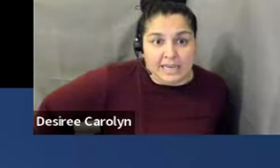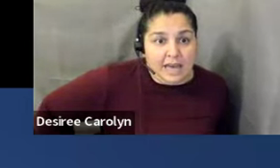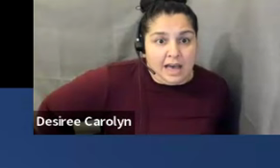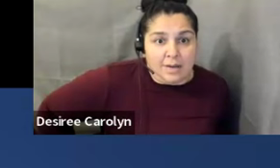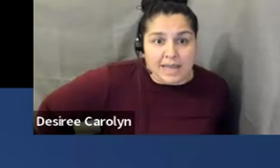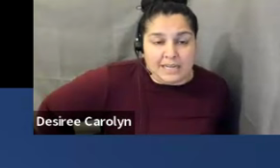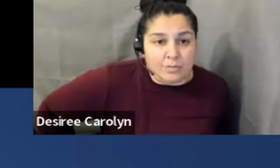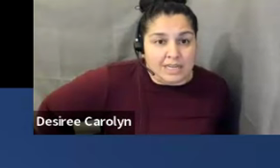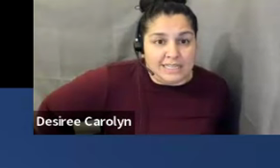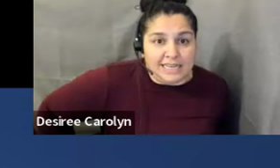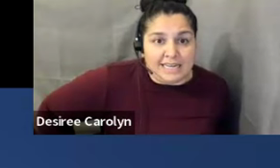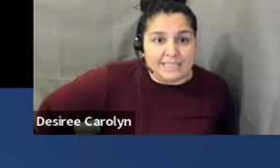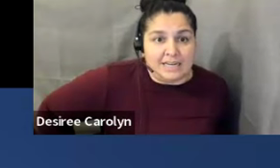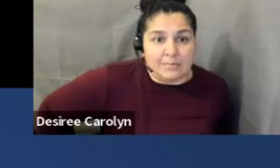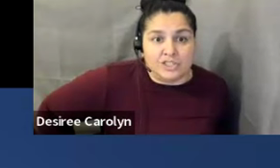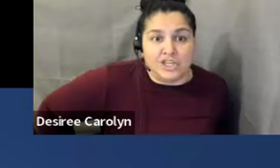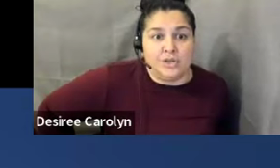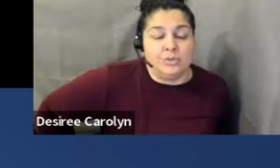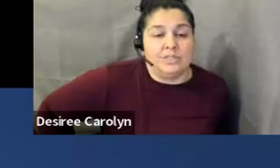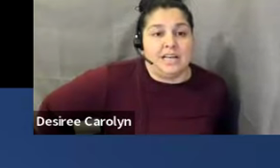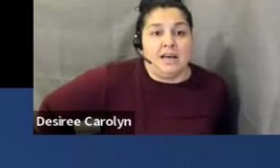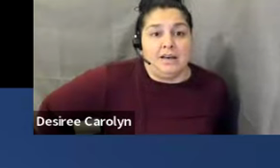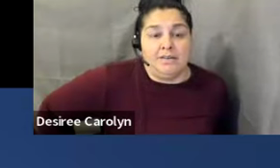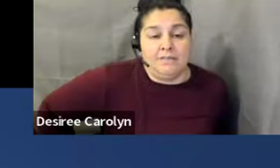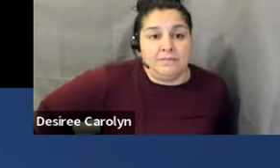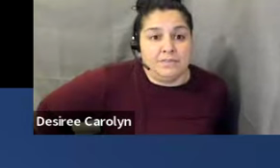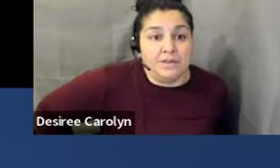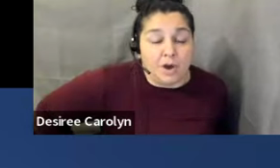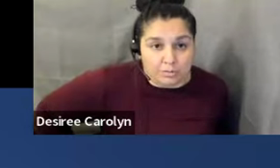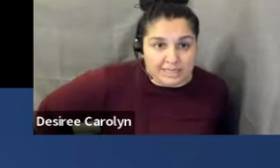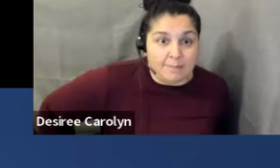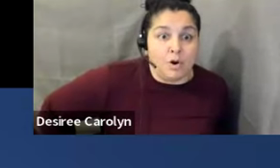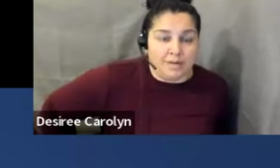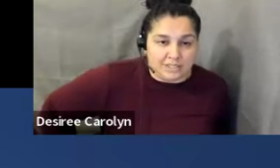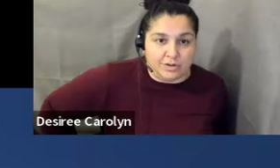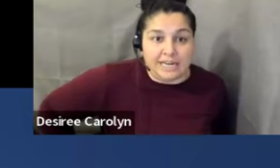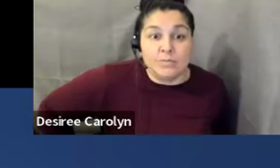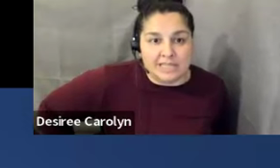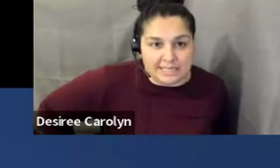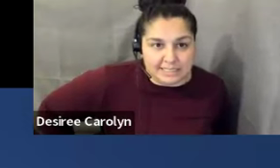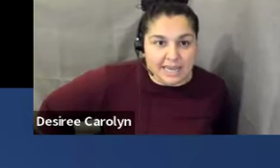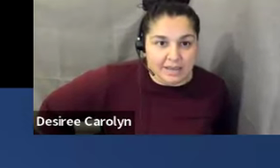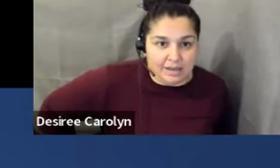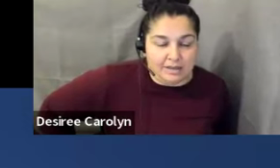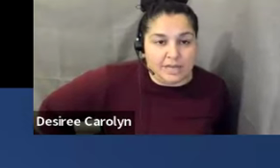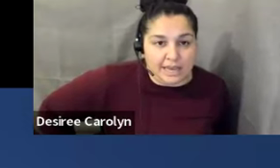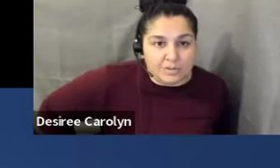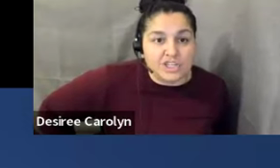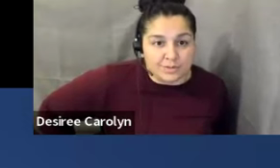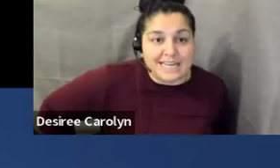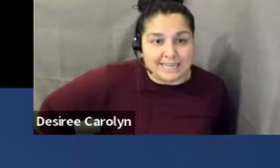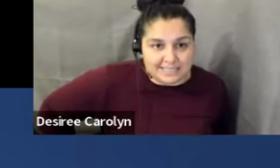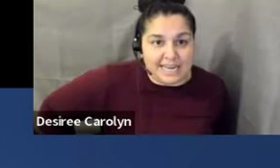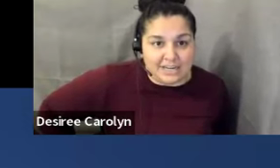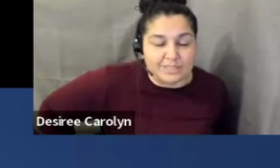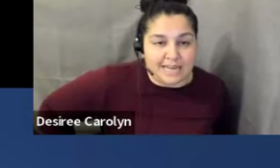society. Anyone that is unable to use the phone at that moment, or anyone that is able